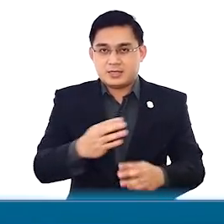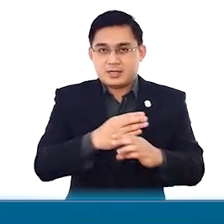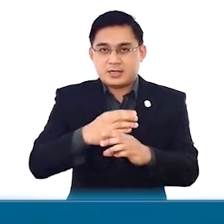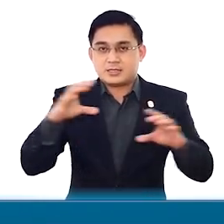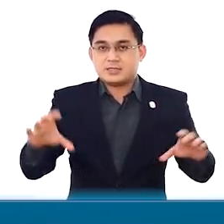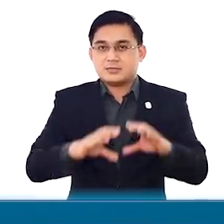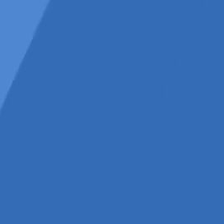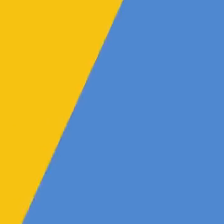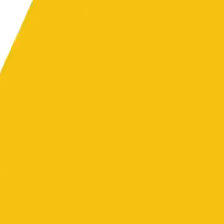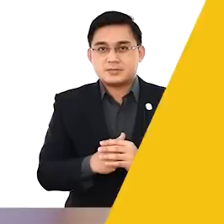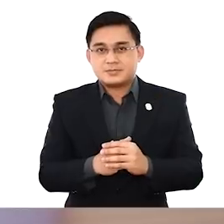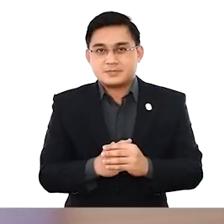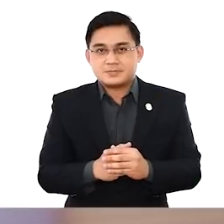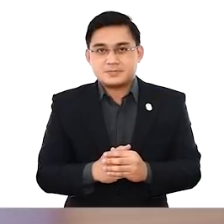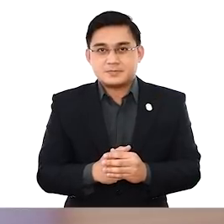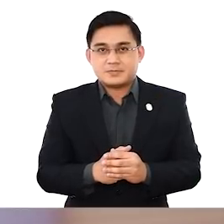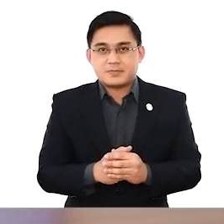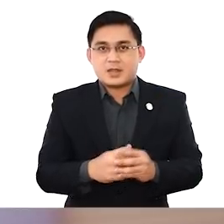activity.